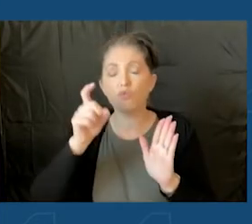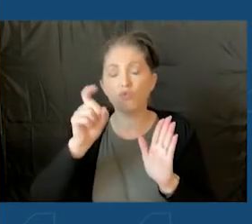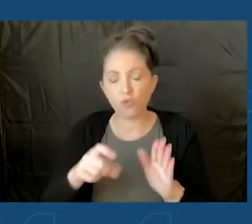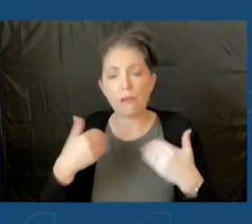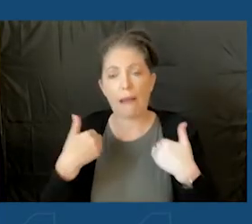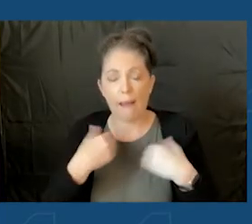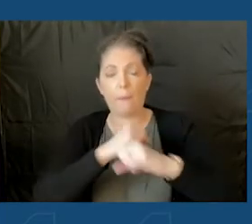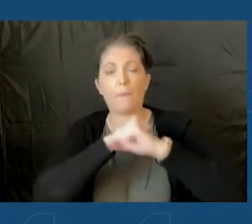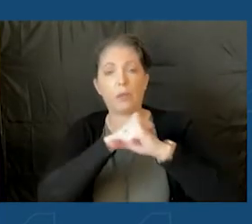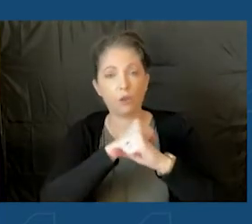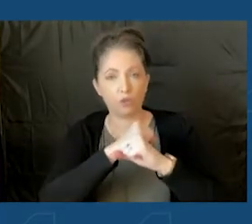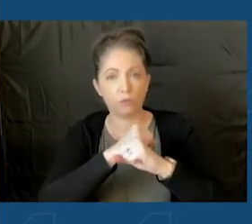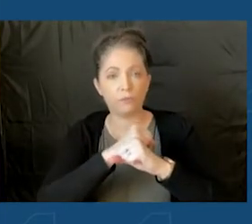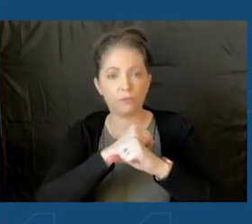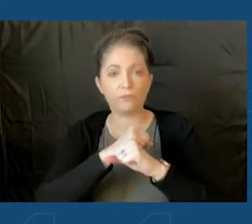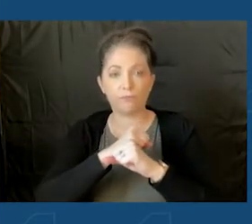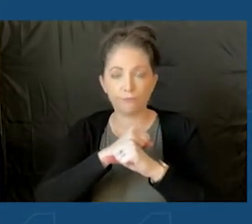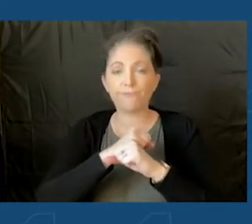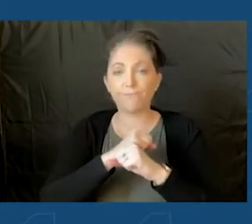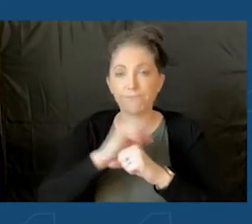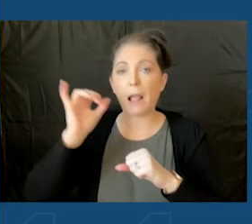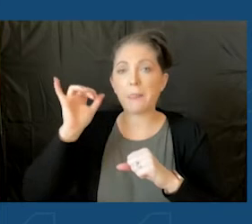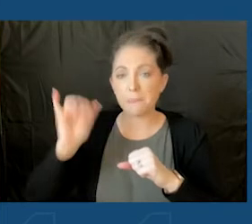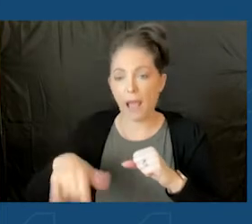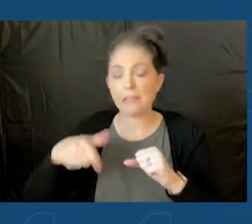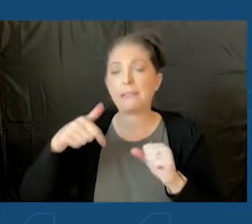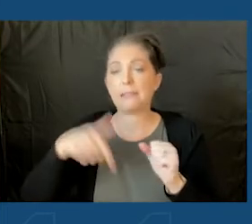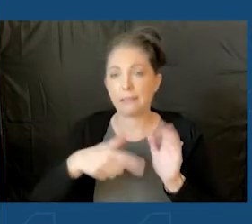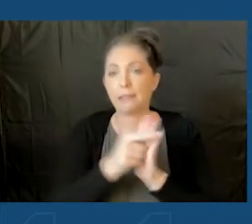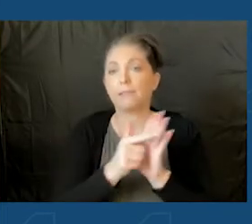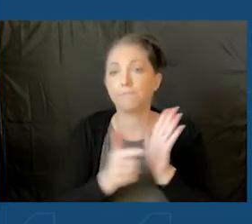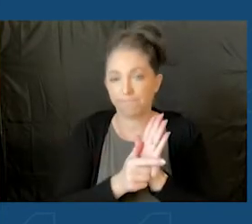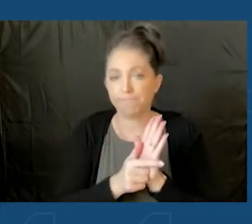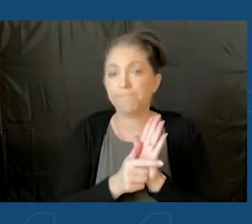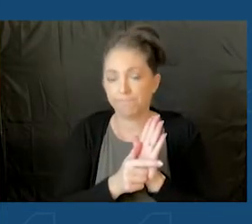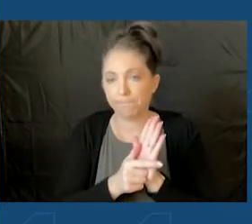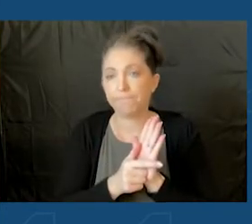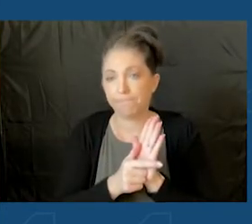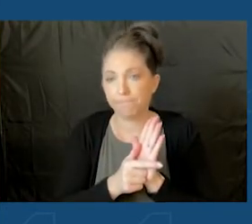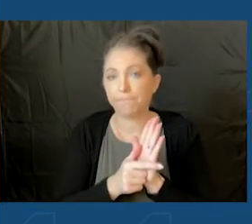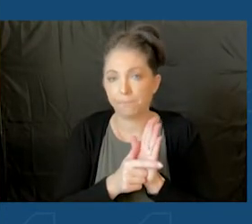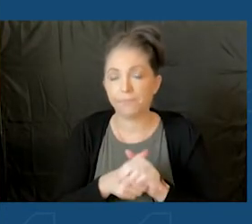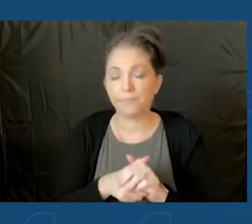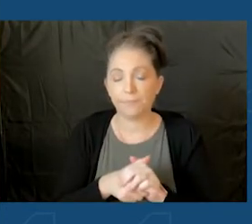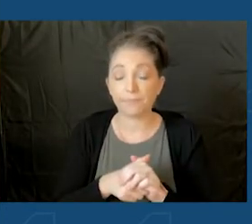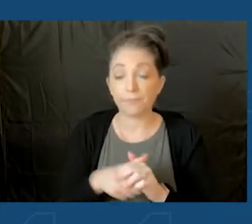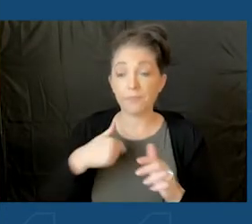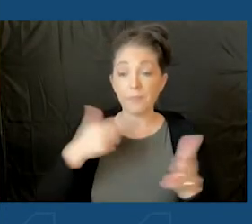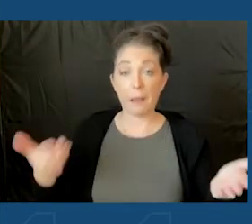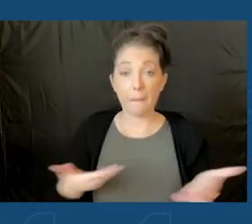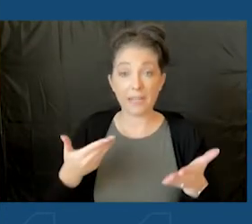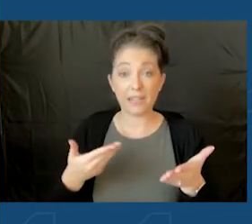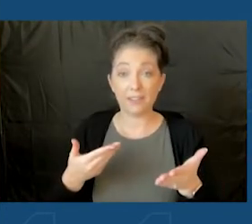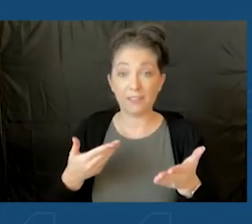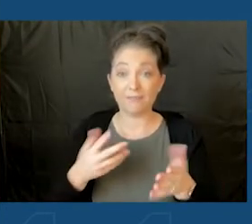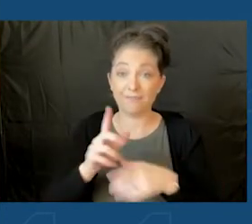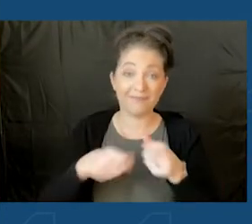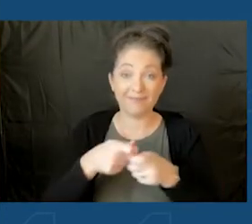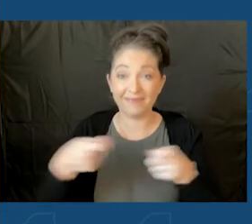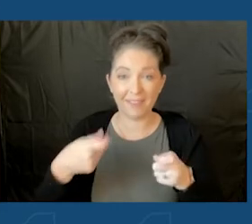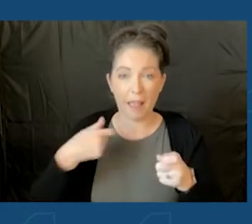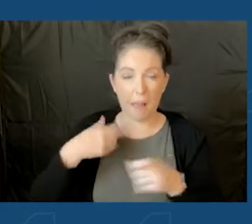protection. And that's what this legislation is about. And so I'm here to bring us home. I'm the last